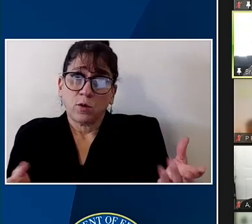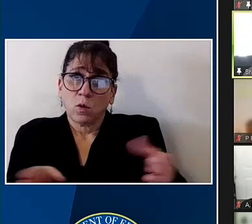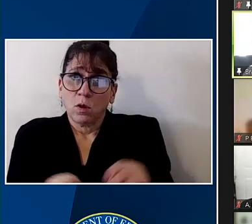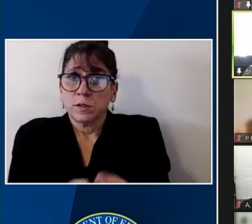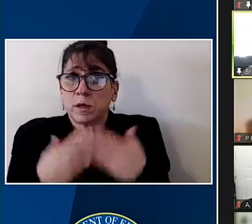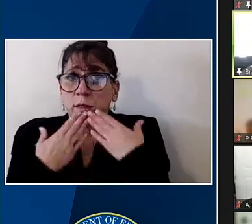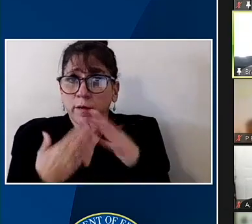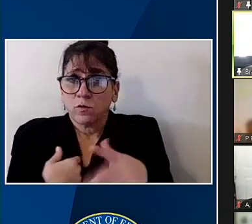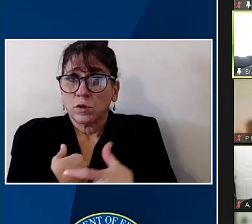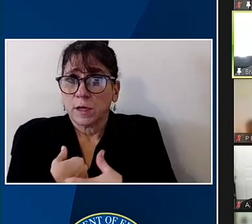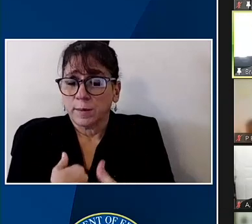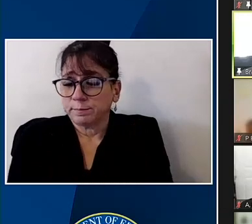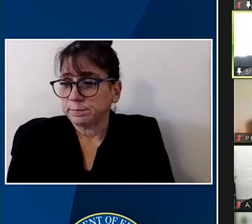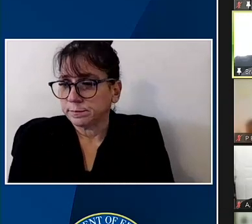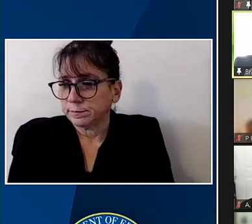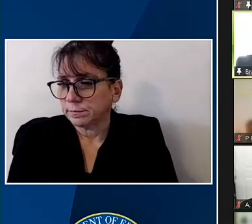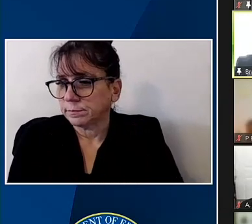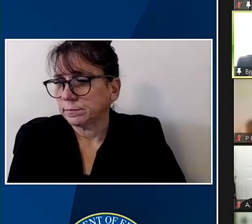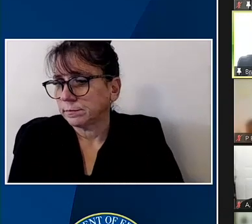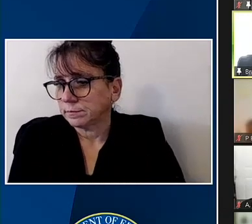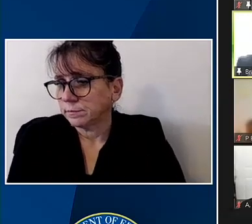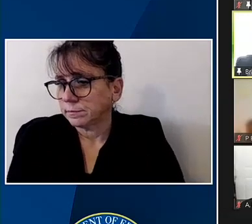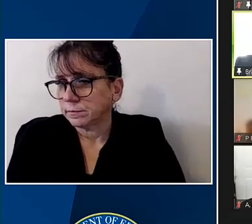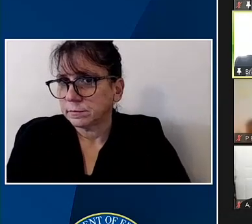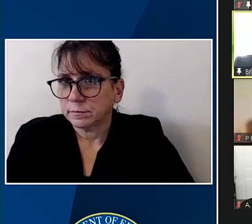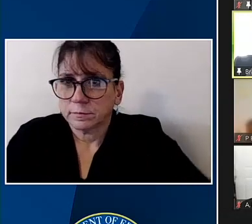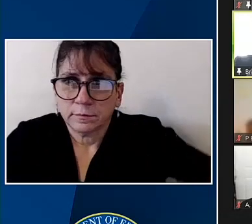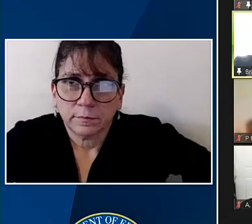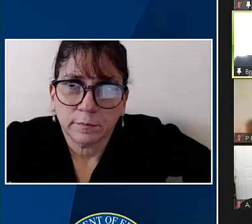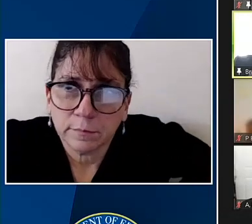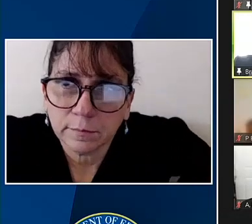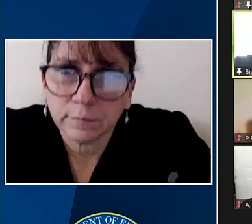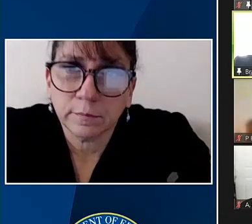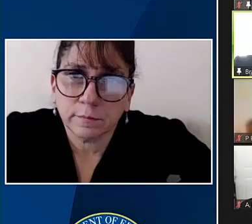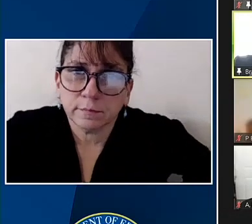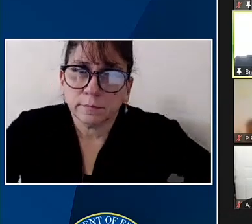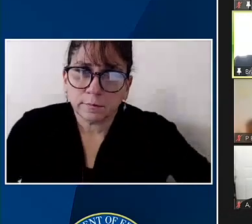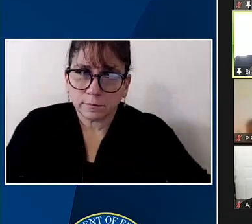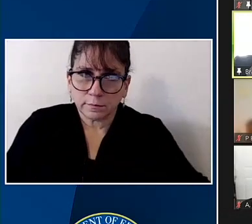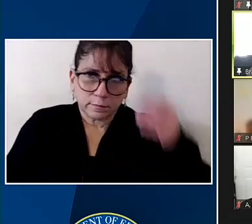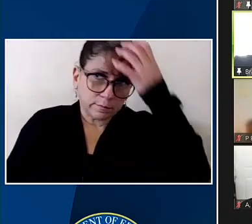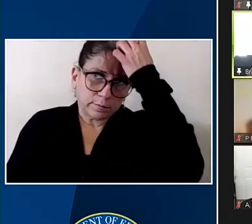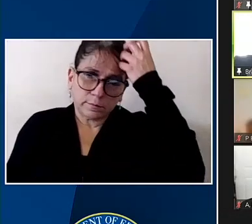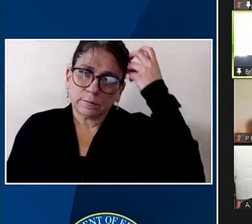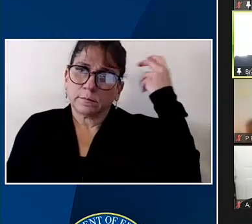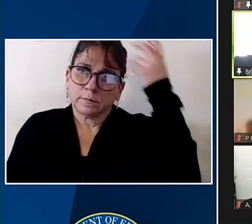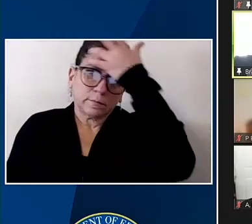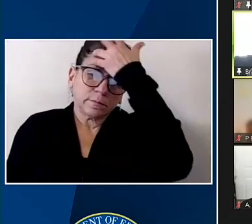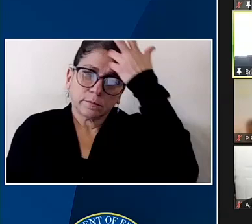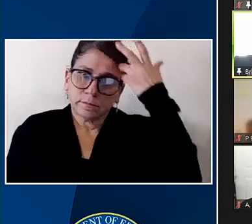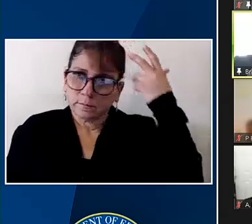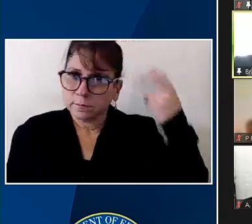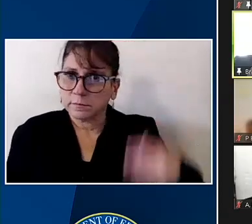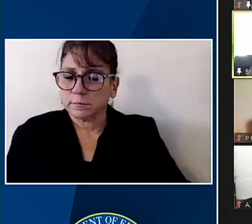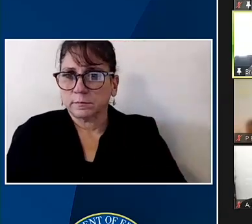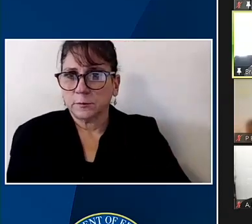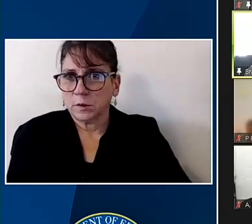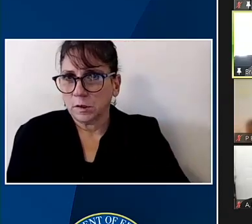Thank you for your comment as well, Colin. We appreciate it. All right, John, who do we have next?